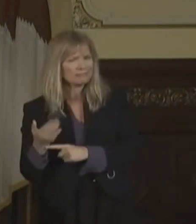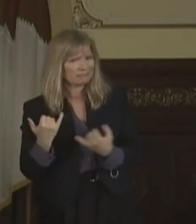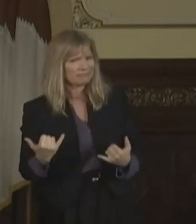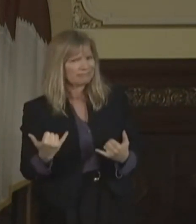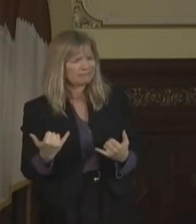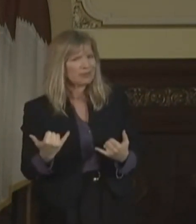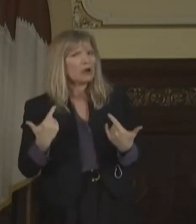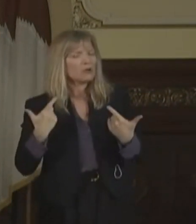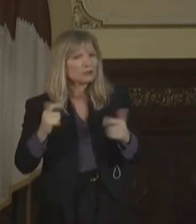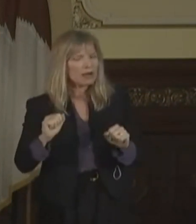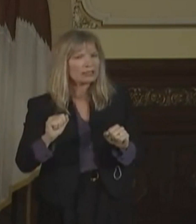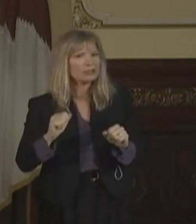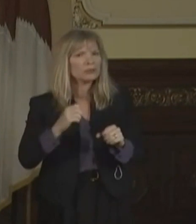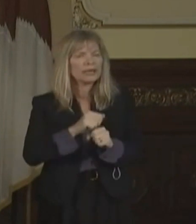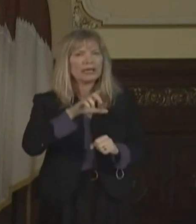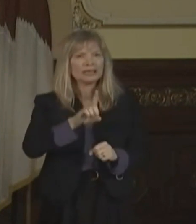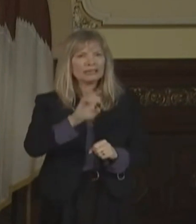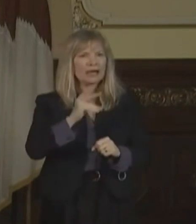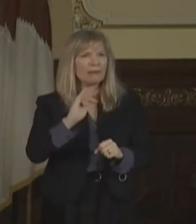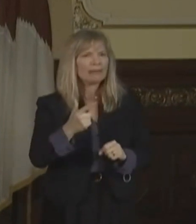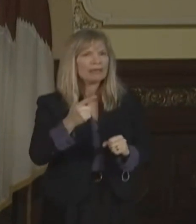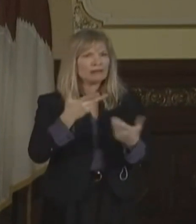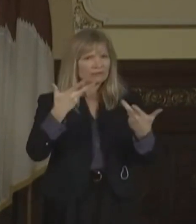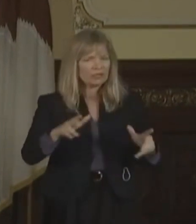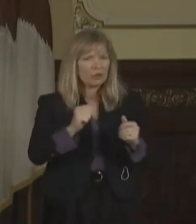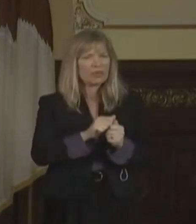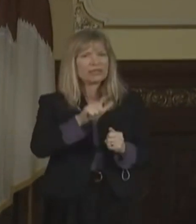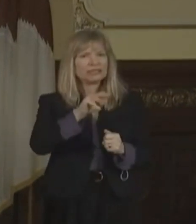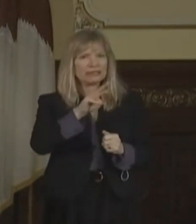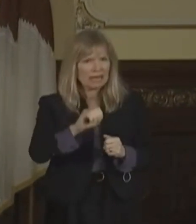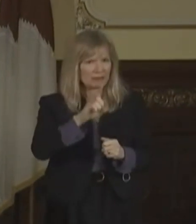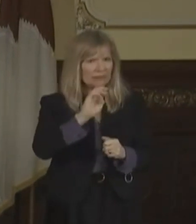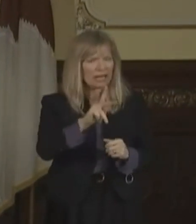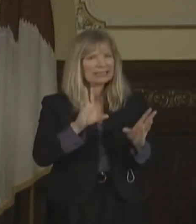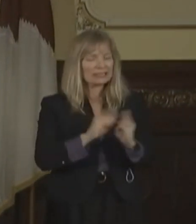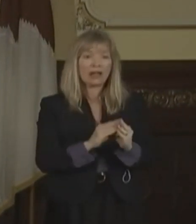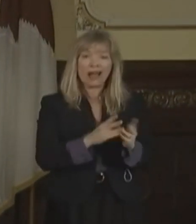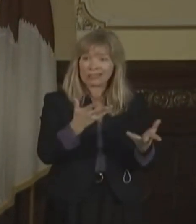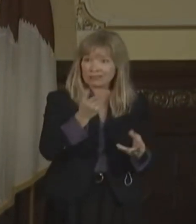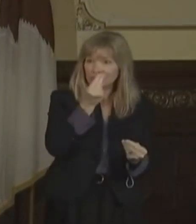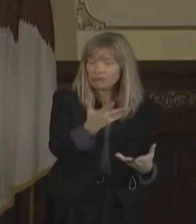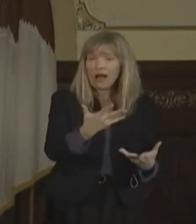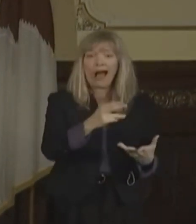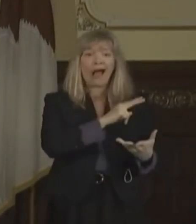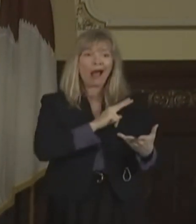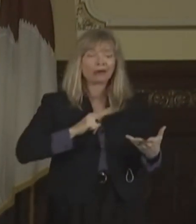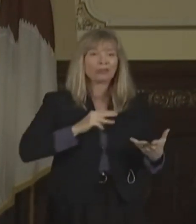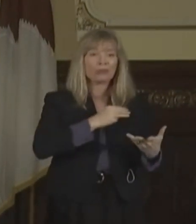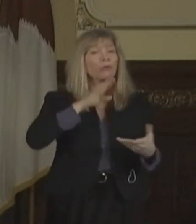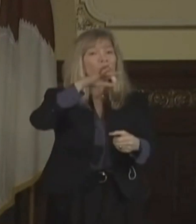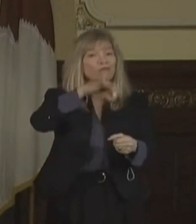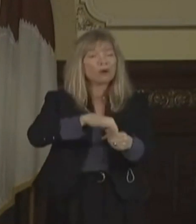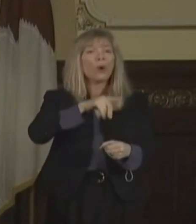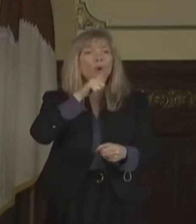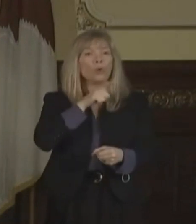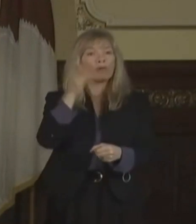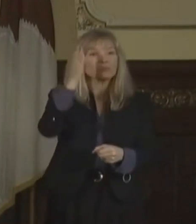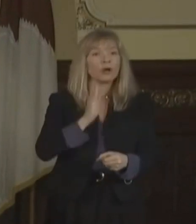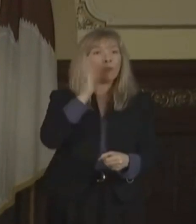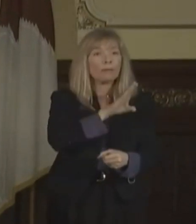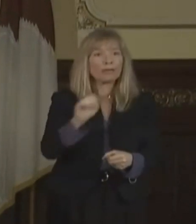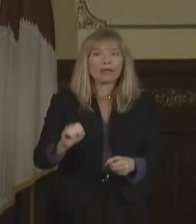now. We're trying to get decoupling done during this lame duck. And as I've said, the members of the House of Representatives are going to be voting on who their speaker is